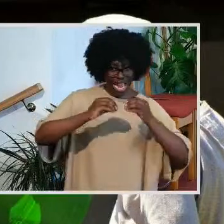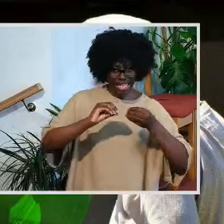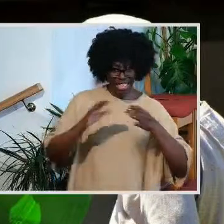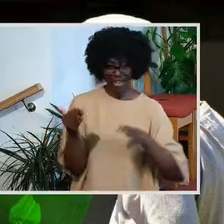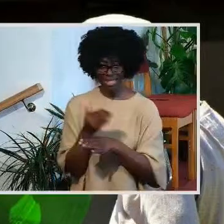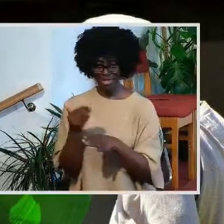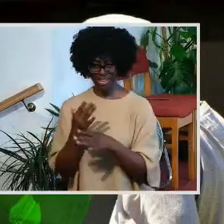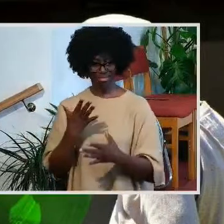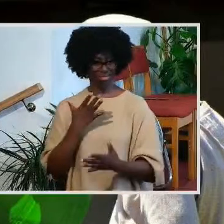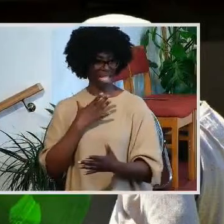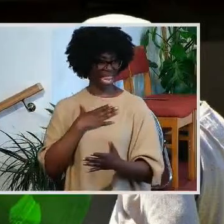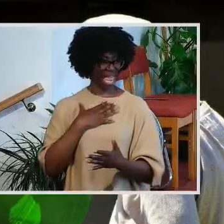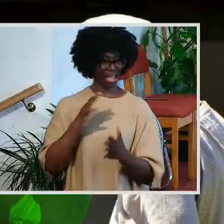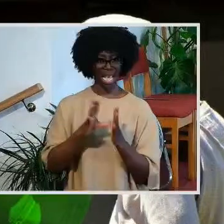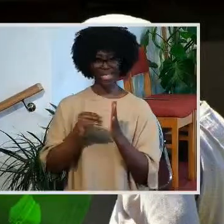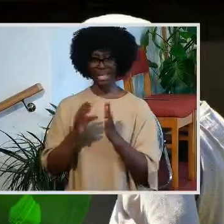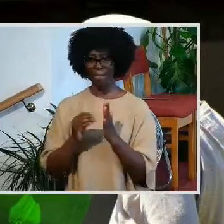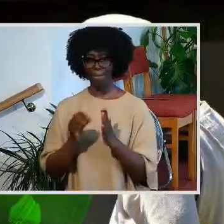gardening,